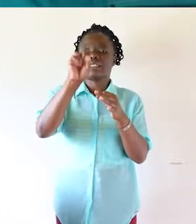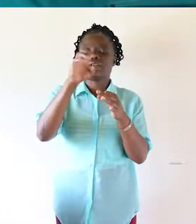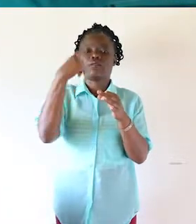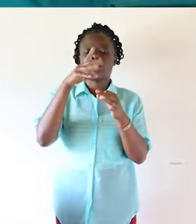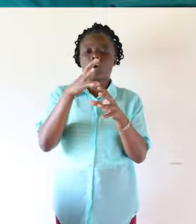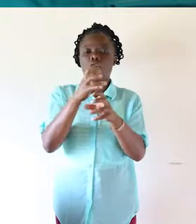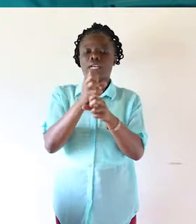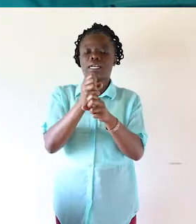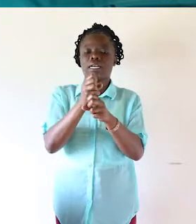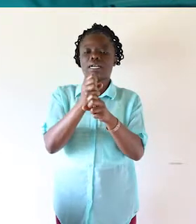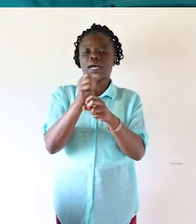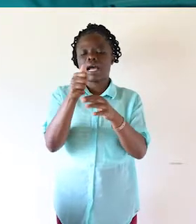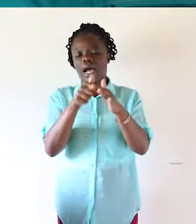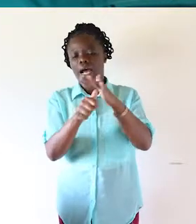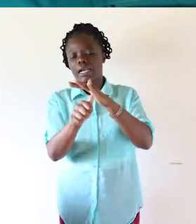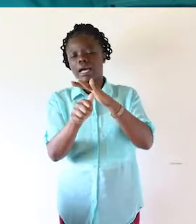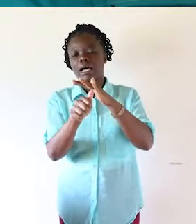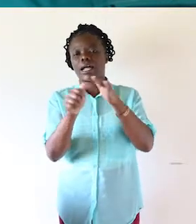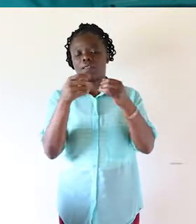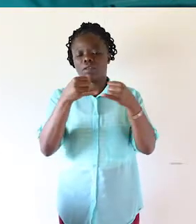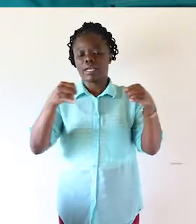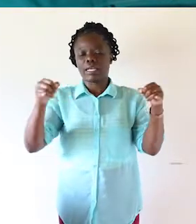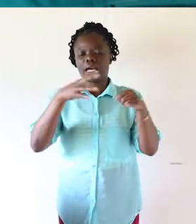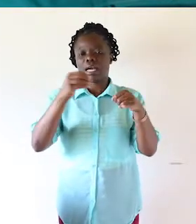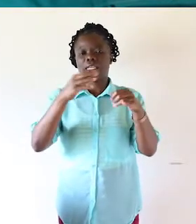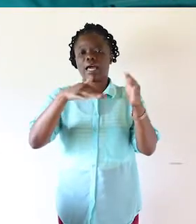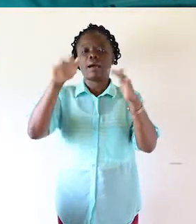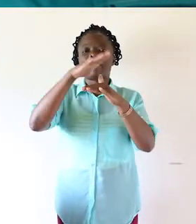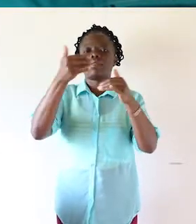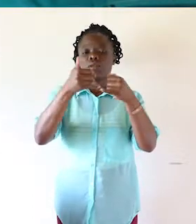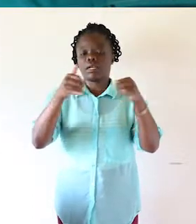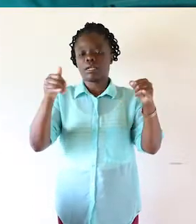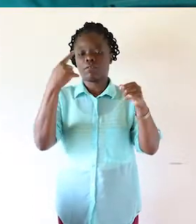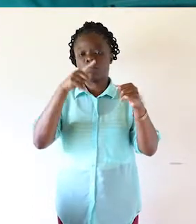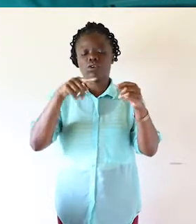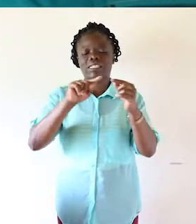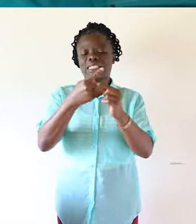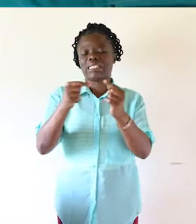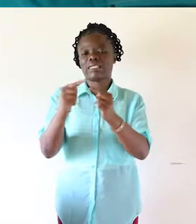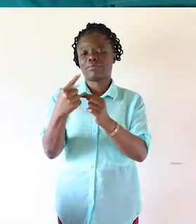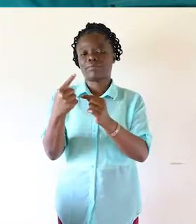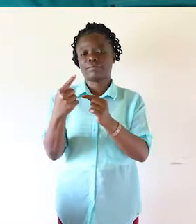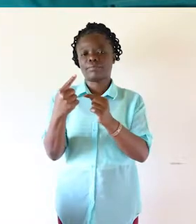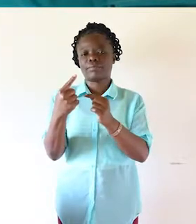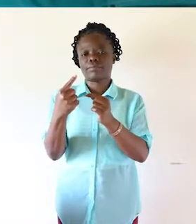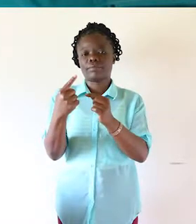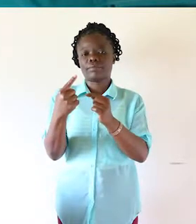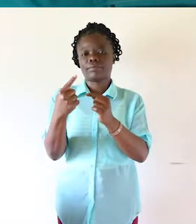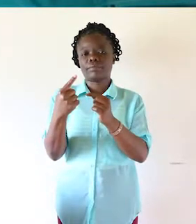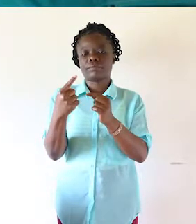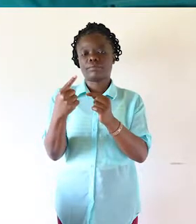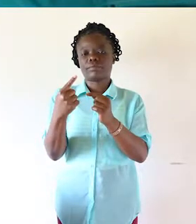for holding thread, under thread, and the upper thread before stitching.